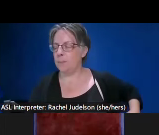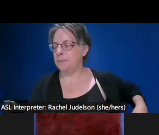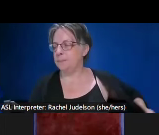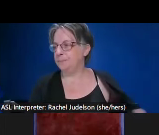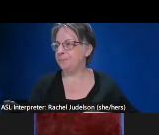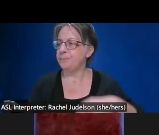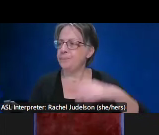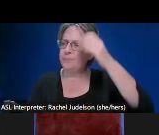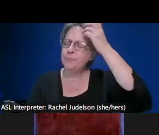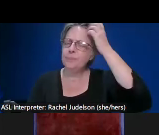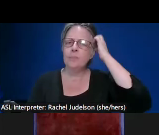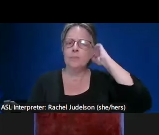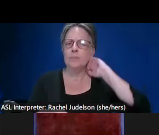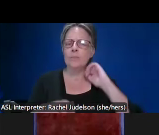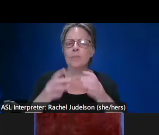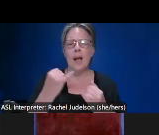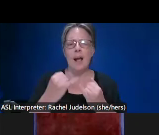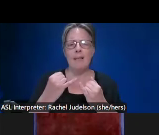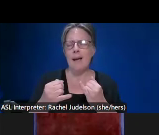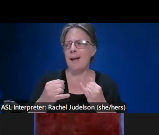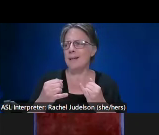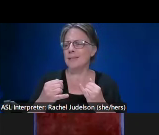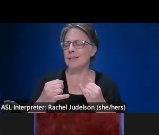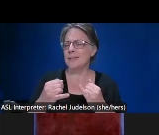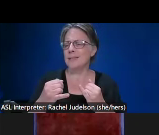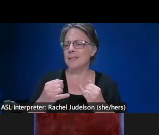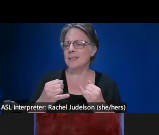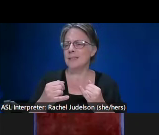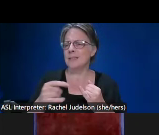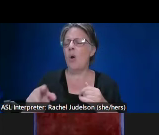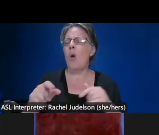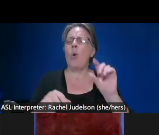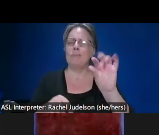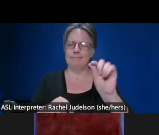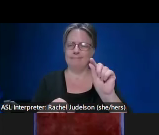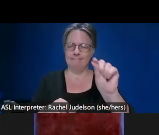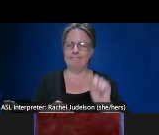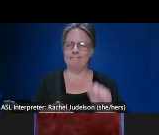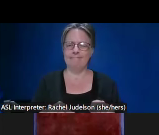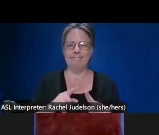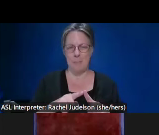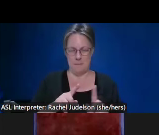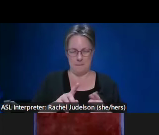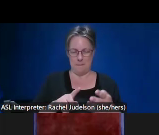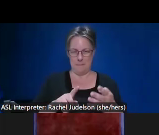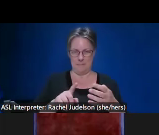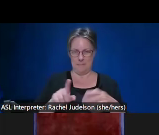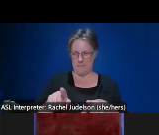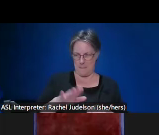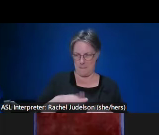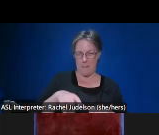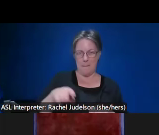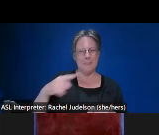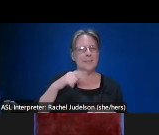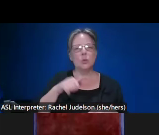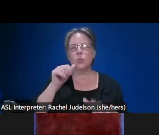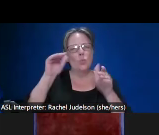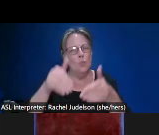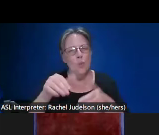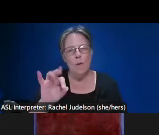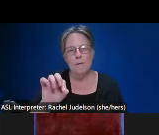I would say, yeah, the last point on this slide is I wouldn't focus on the trivial things like formatting. Formatting